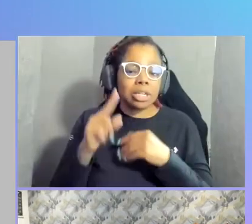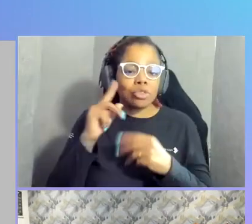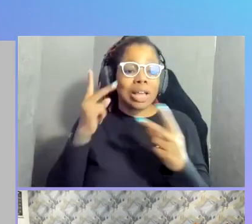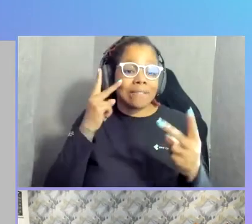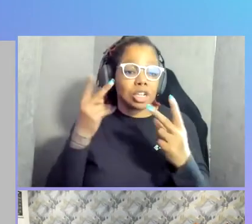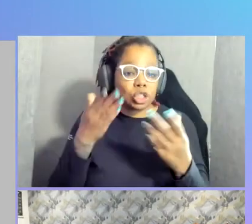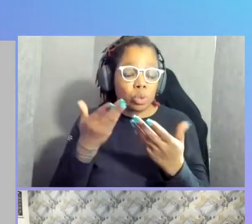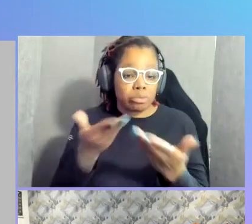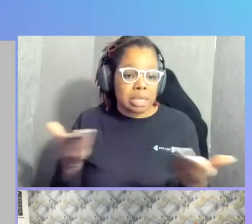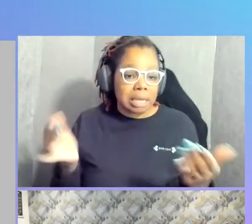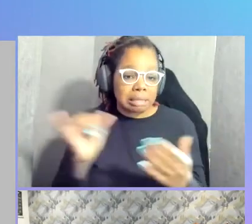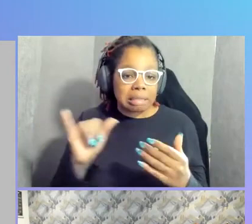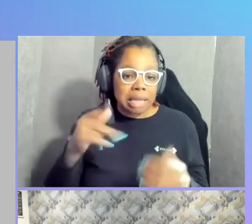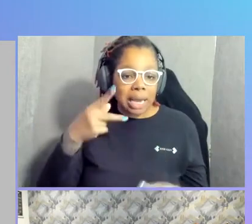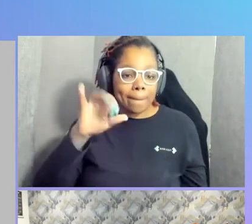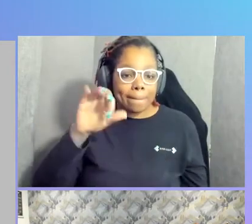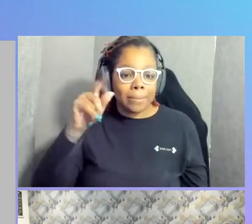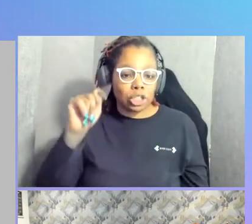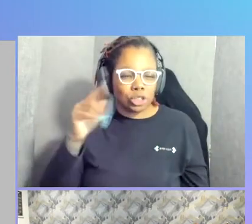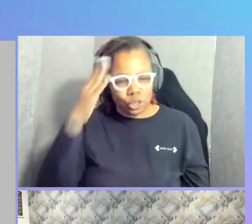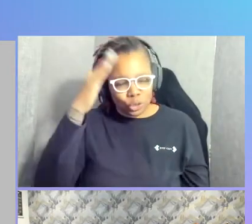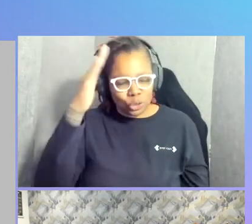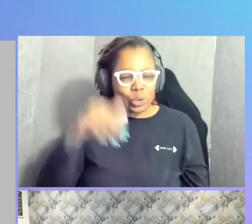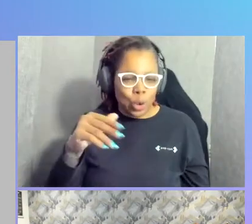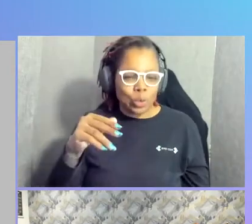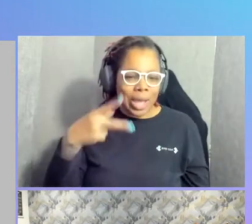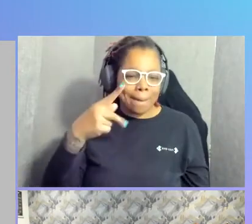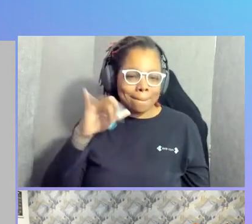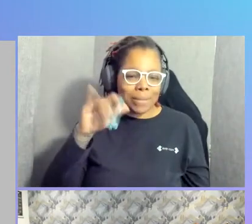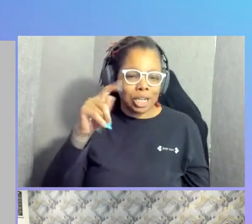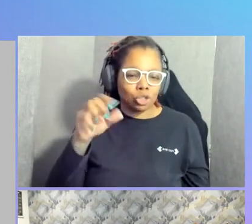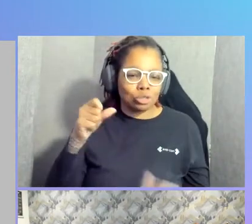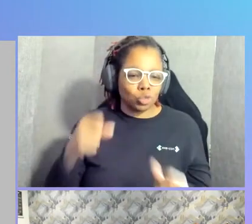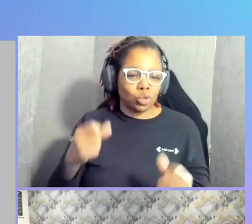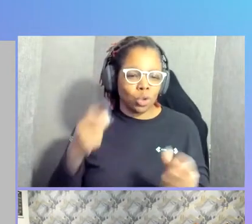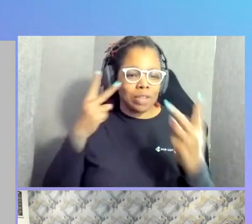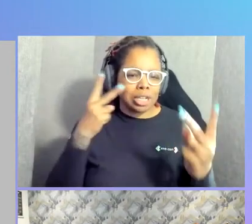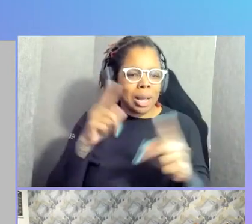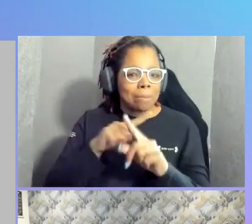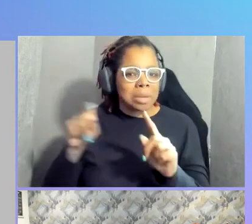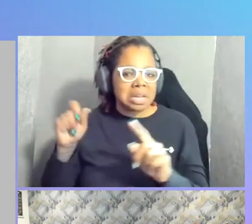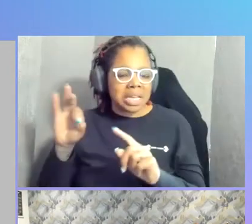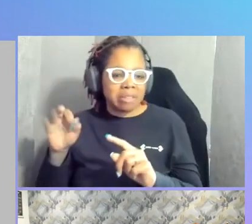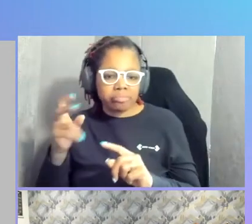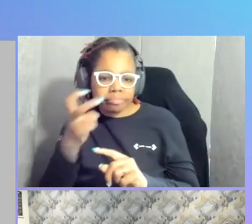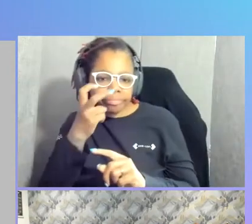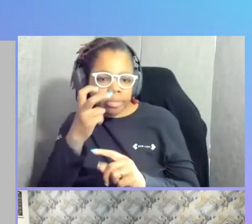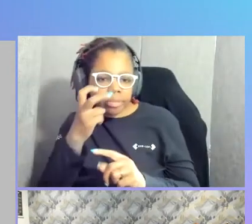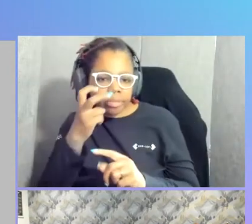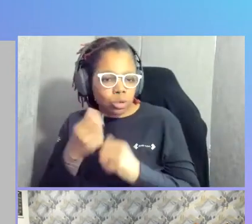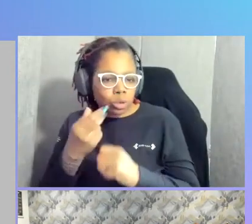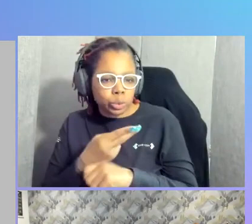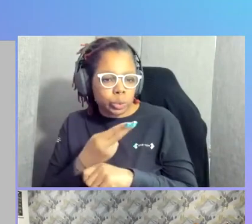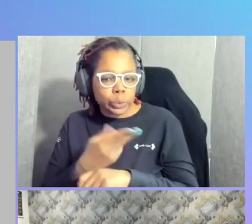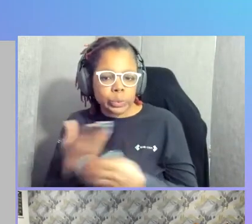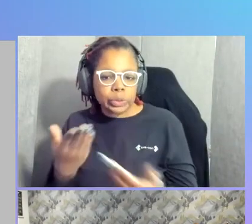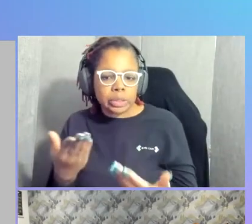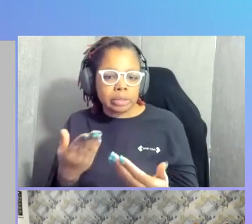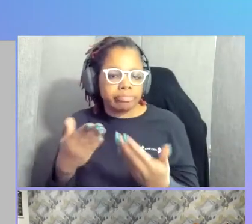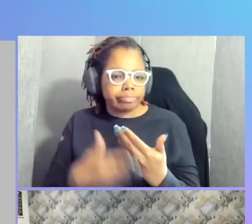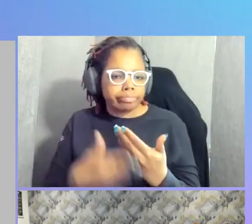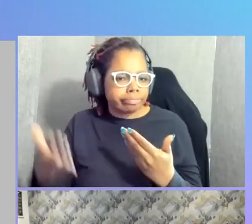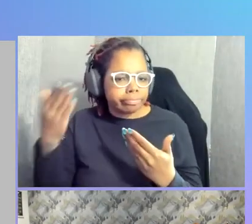you use Pinterest, you know that it's super visual, but what about the non-visual users? How should we do going